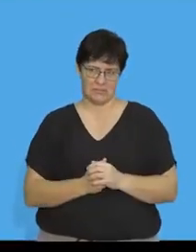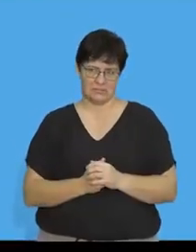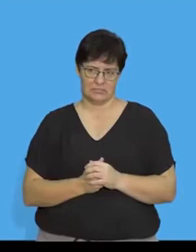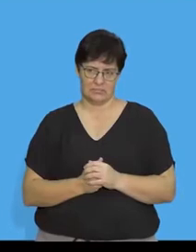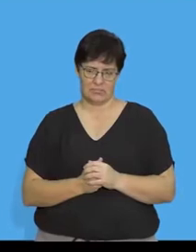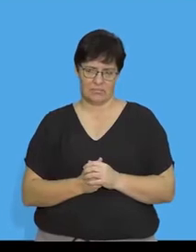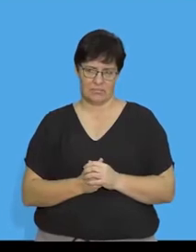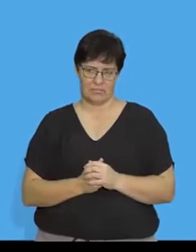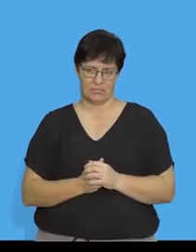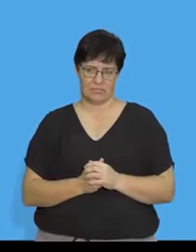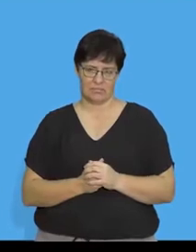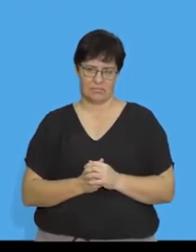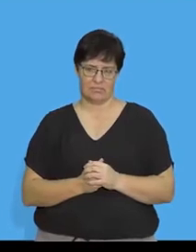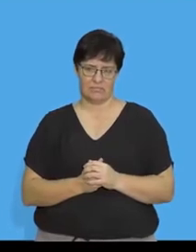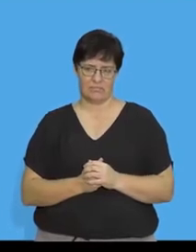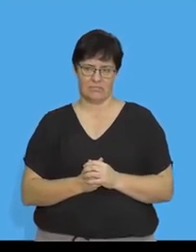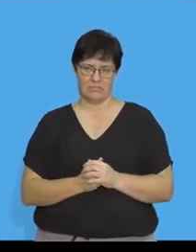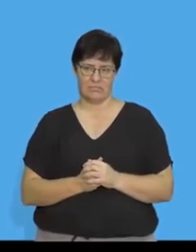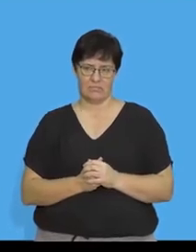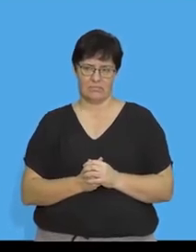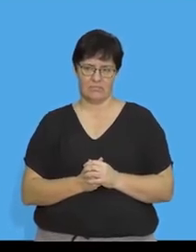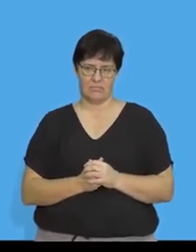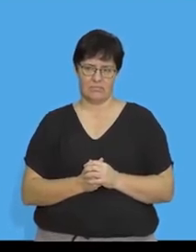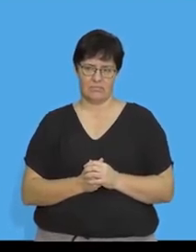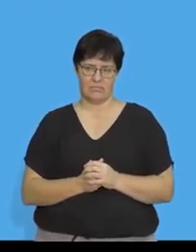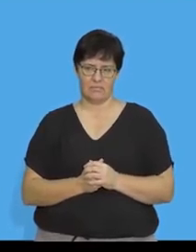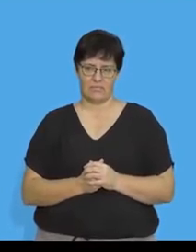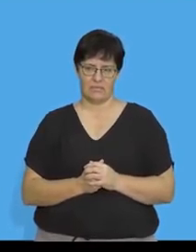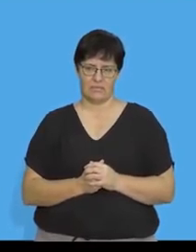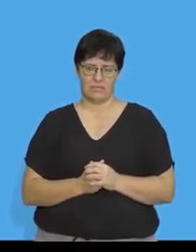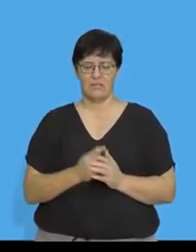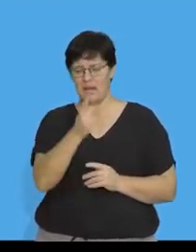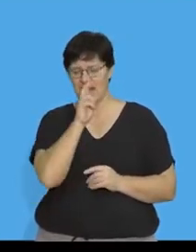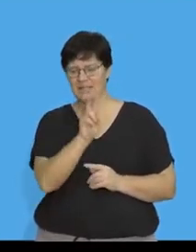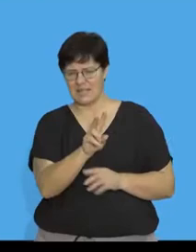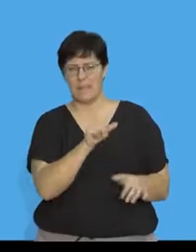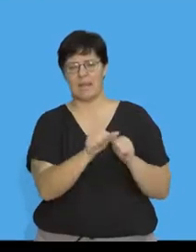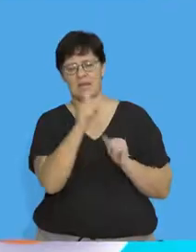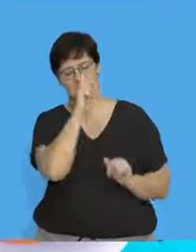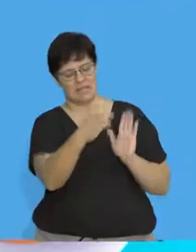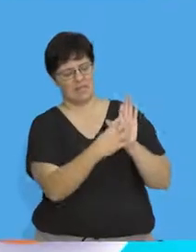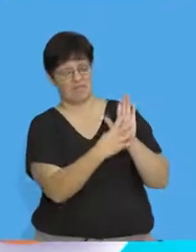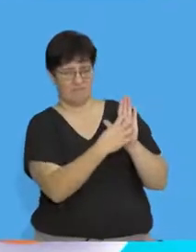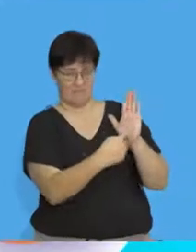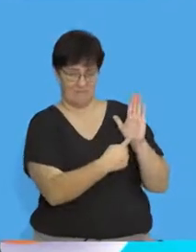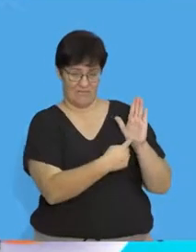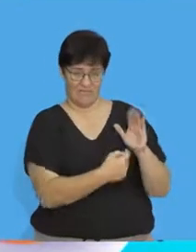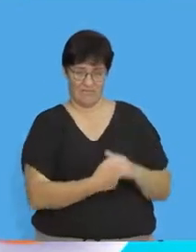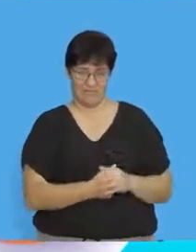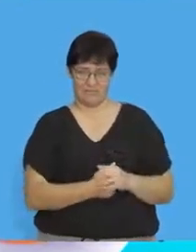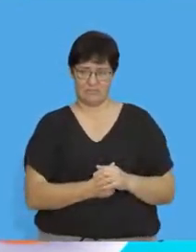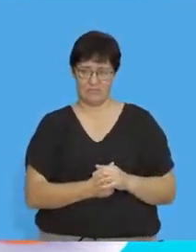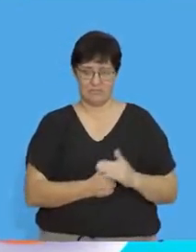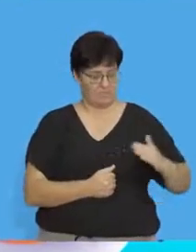the reciprocal of pressure. That's how we can represent an inversely proportional